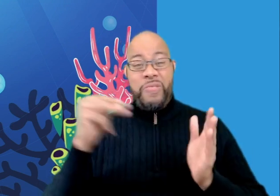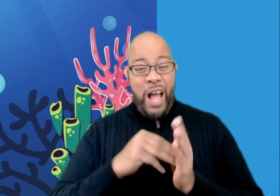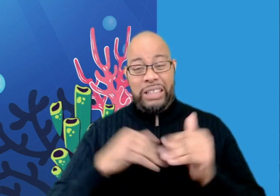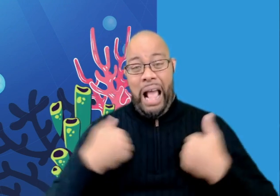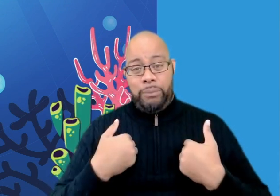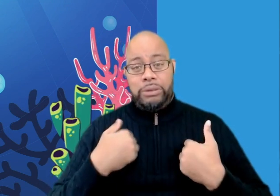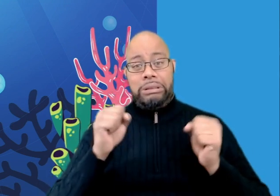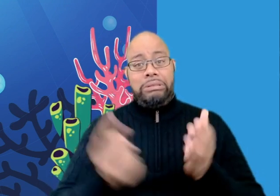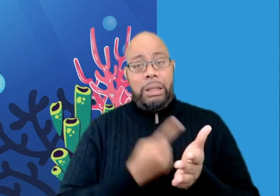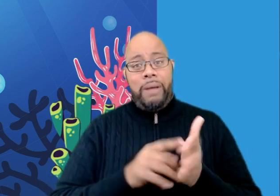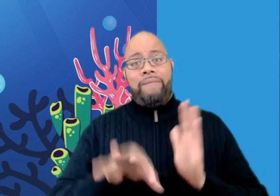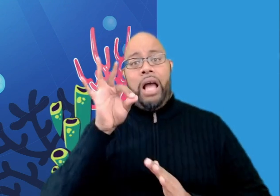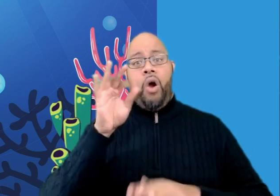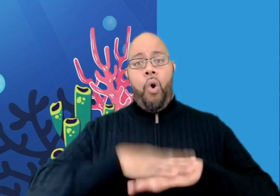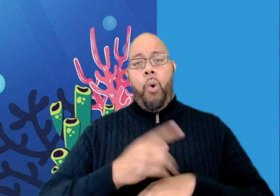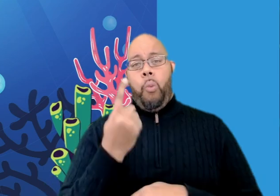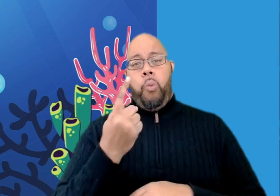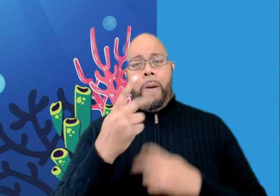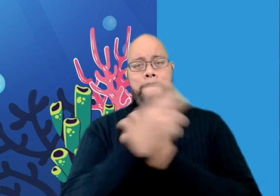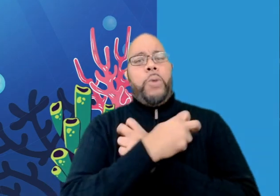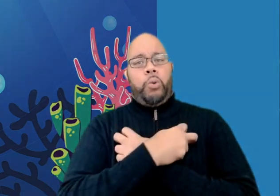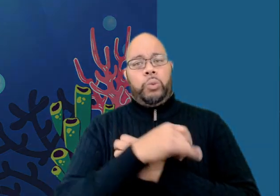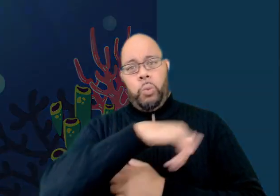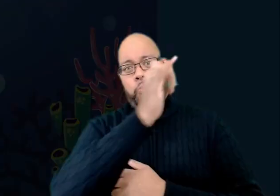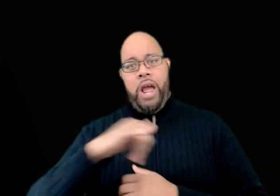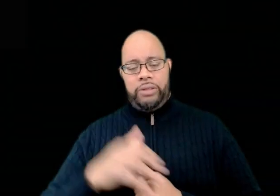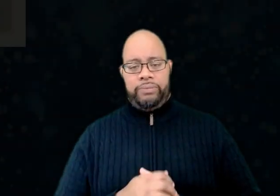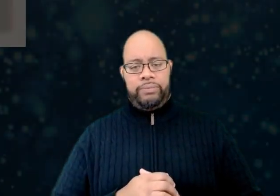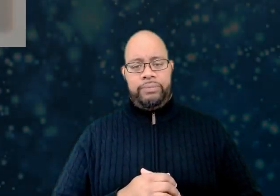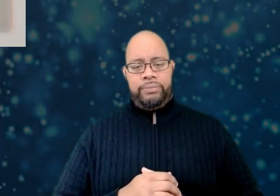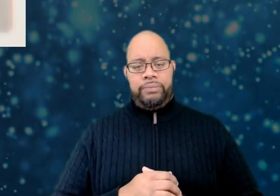30,000 organisms can sometimes be found on a single skeleton.